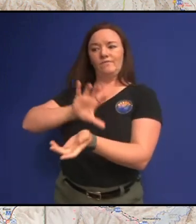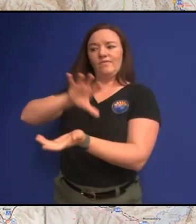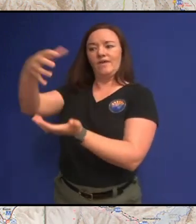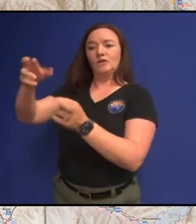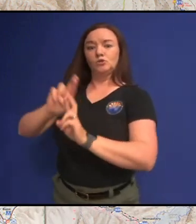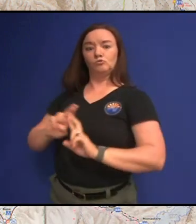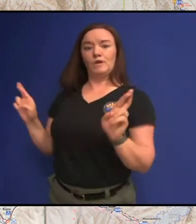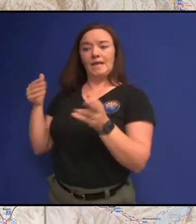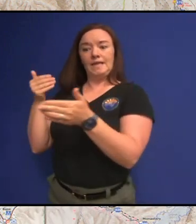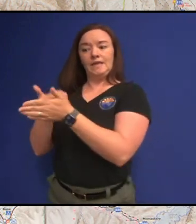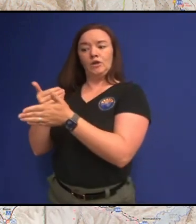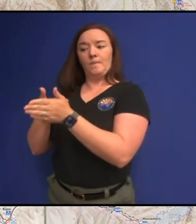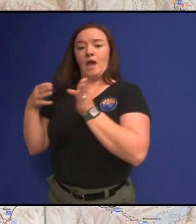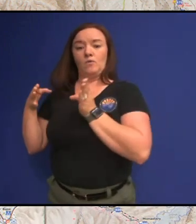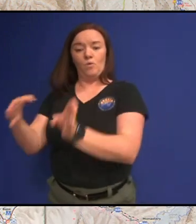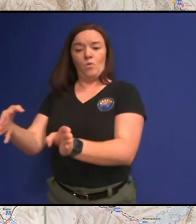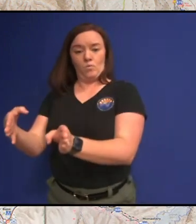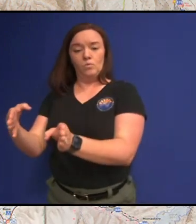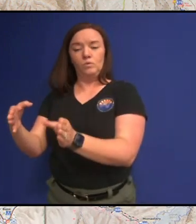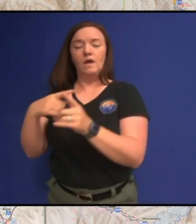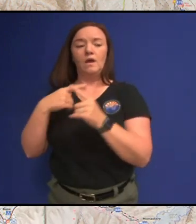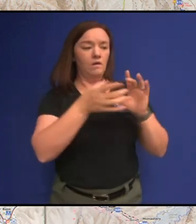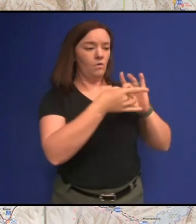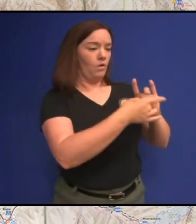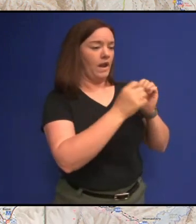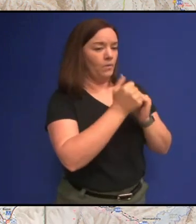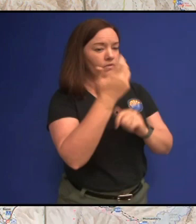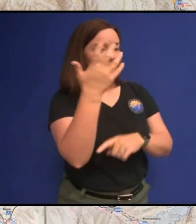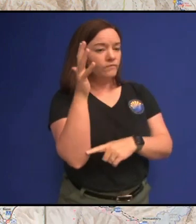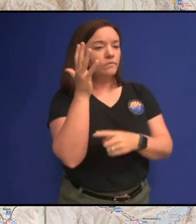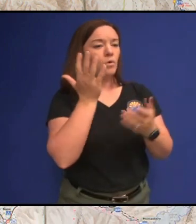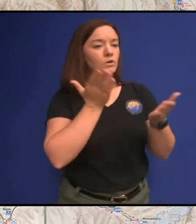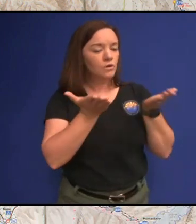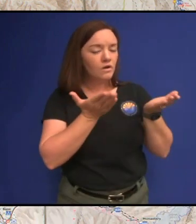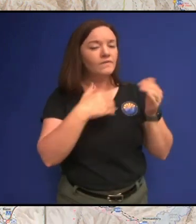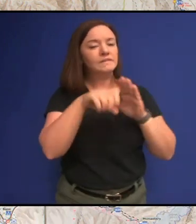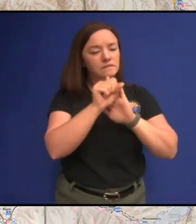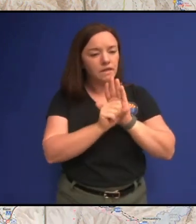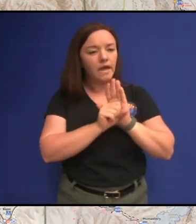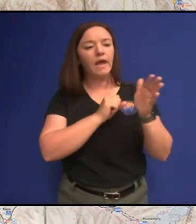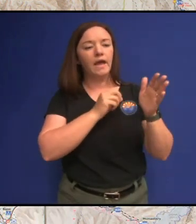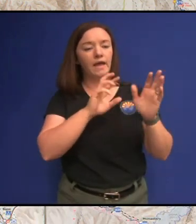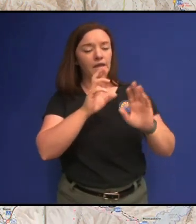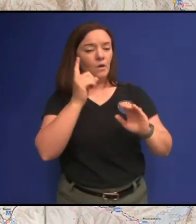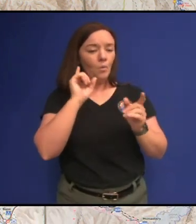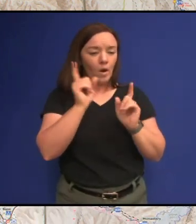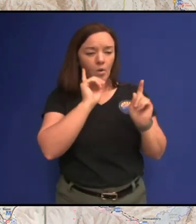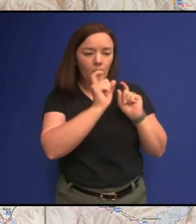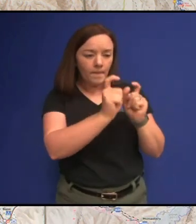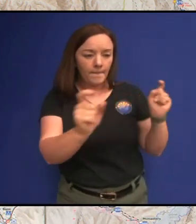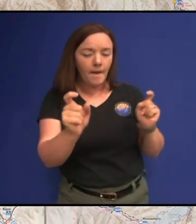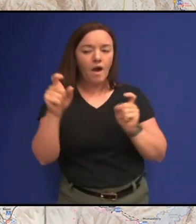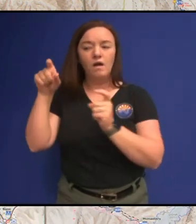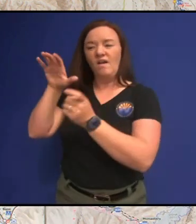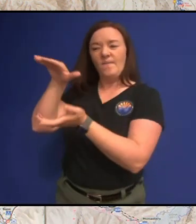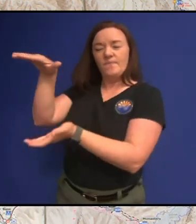communities figured out with coordination with the Forest Service and the state, to be able to move those even if conditions are unfavorable for